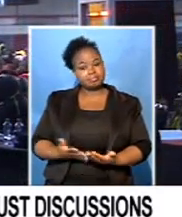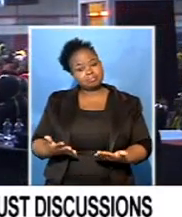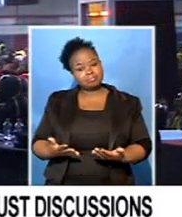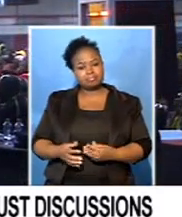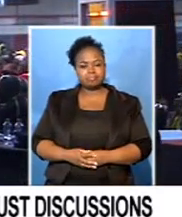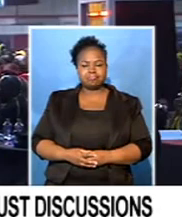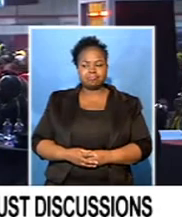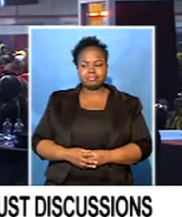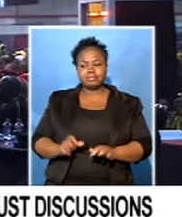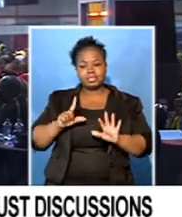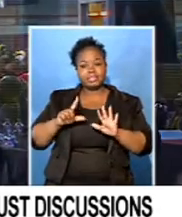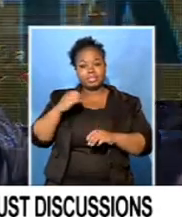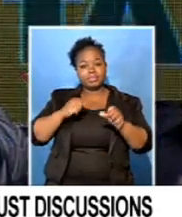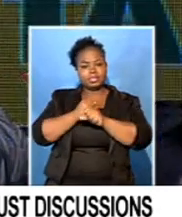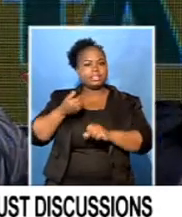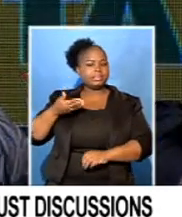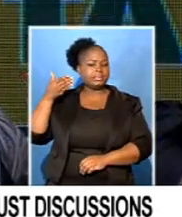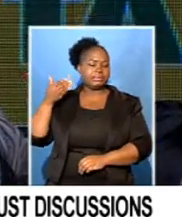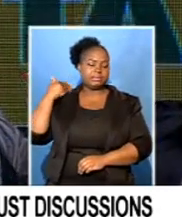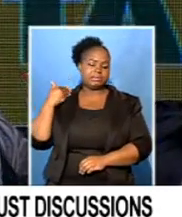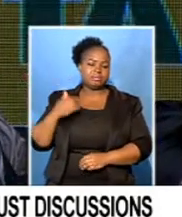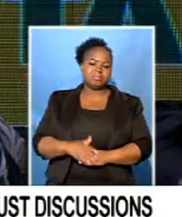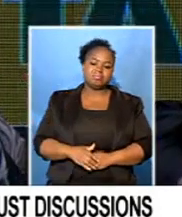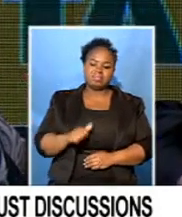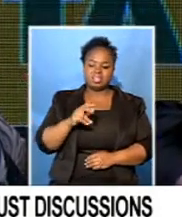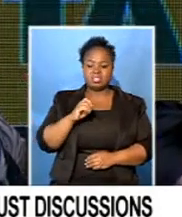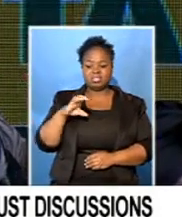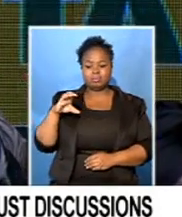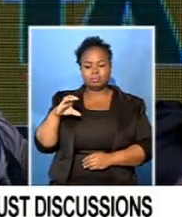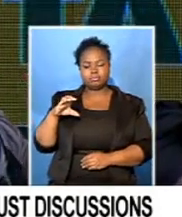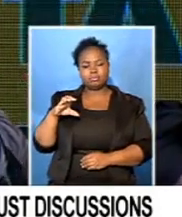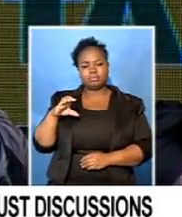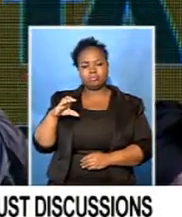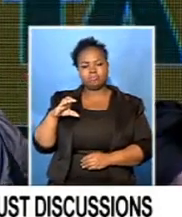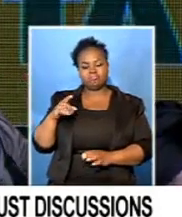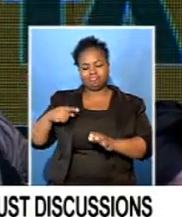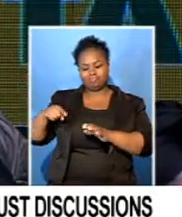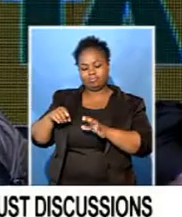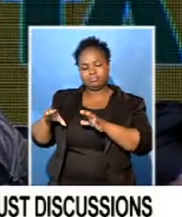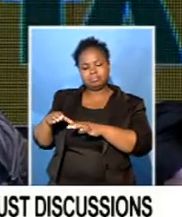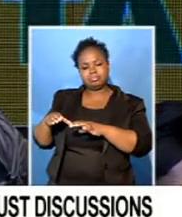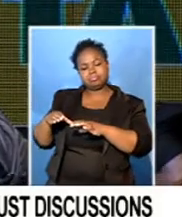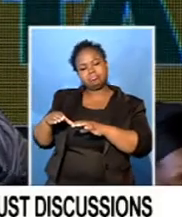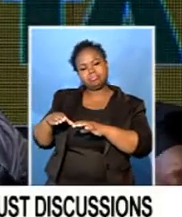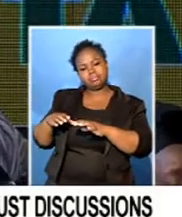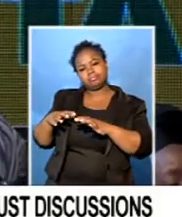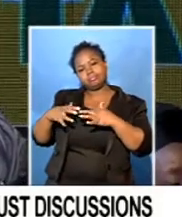Over the last 7 years, the ANC placed the creation of